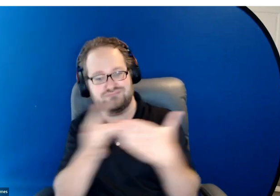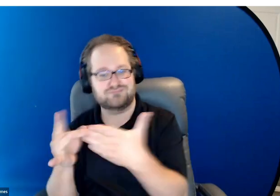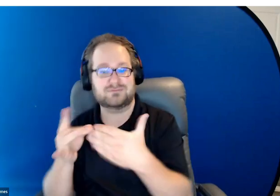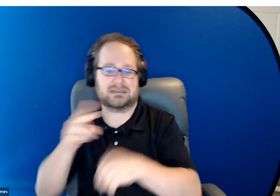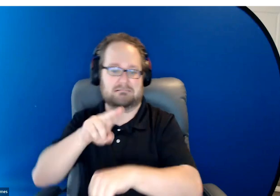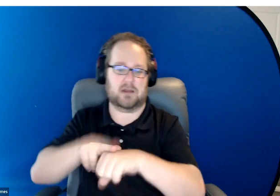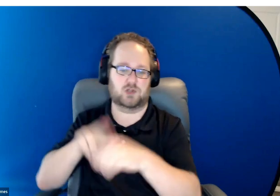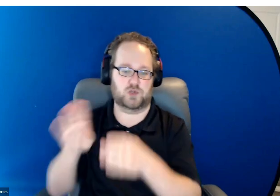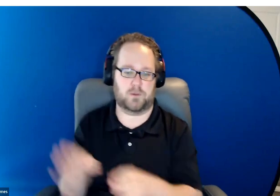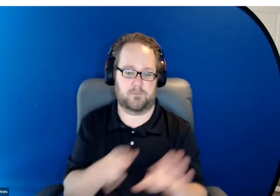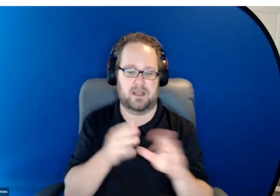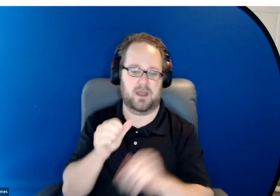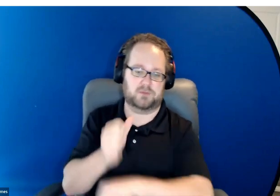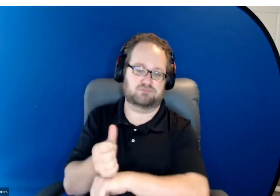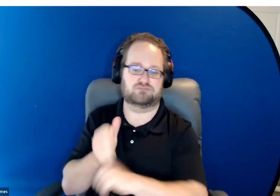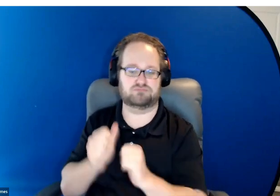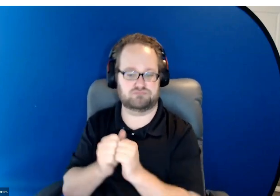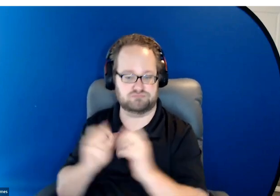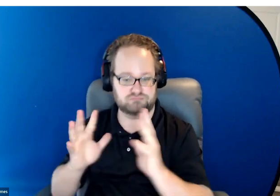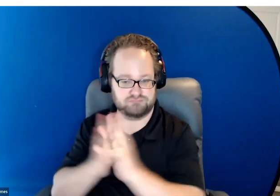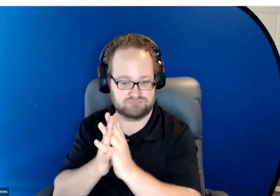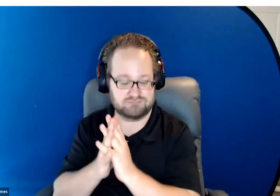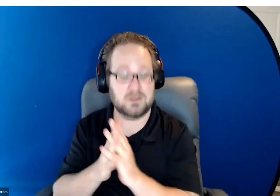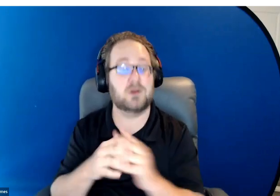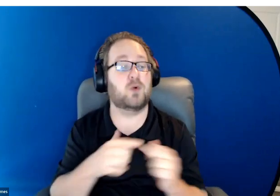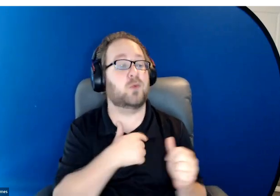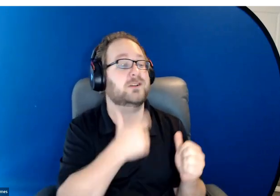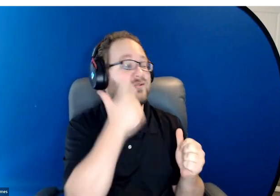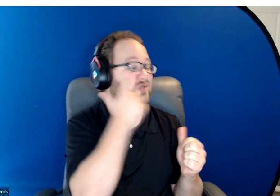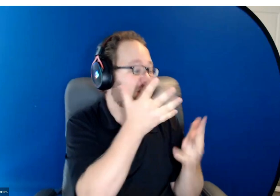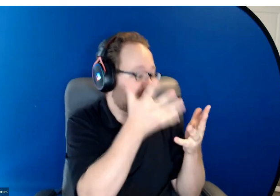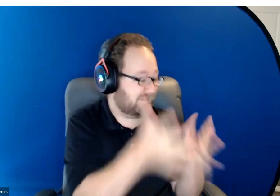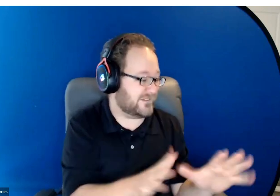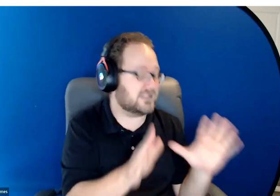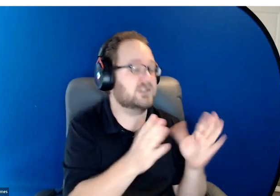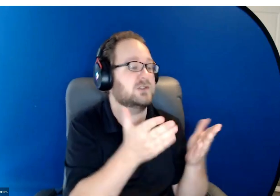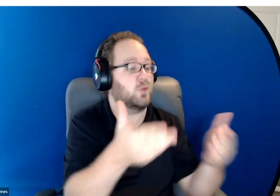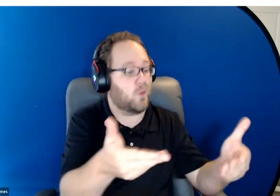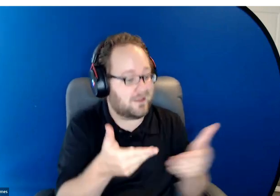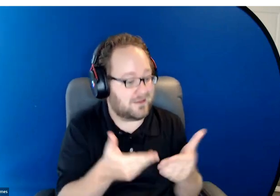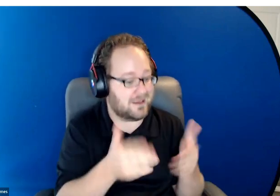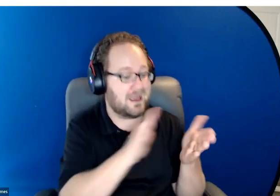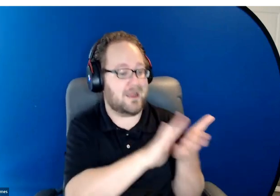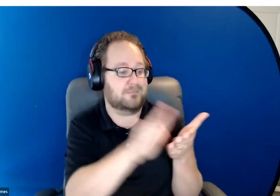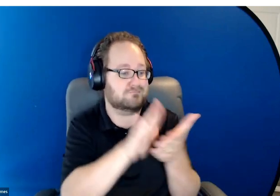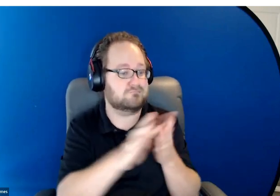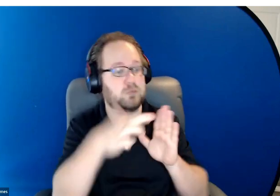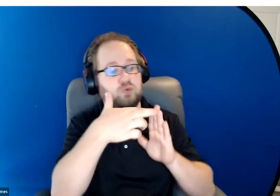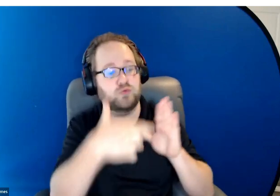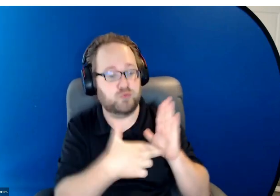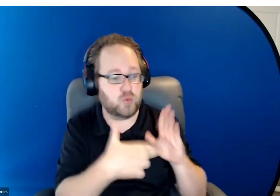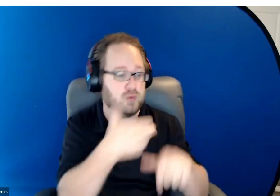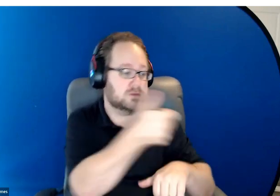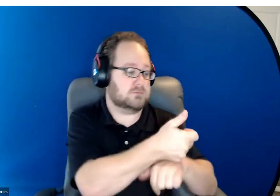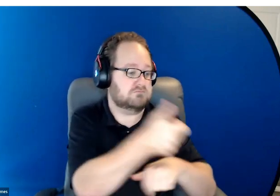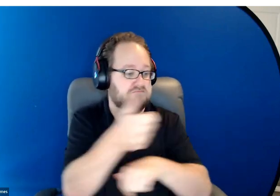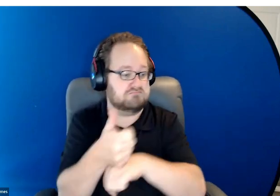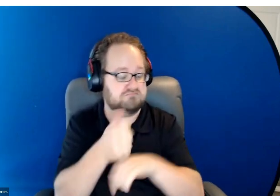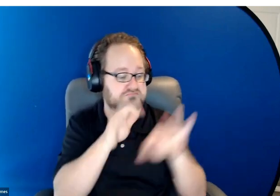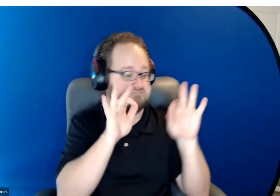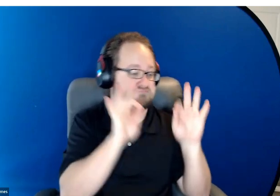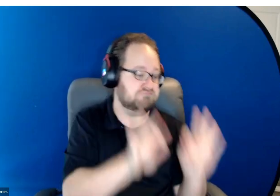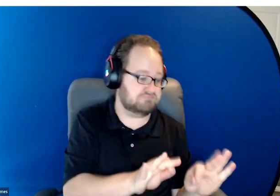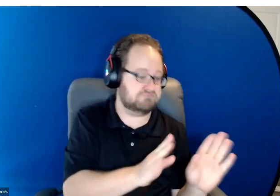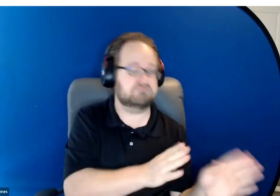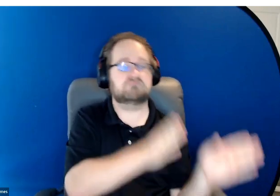plan. So just did welcome and housekeeping. We will then share a little bit about the Interagency Coordinating Committee on